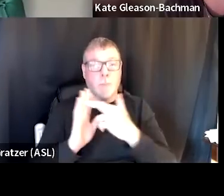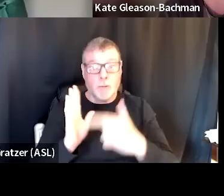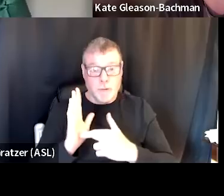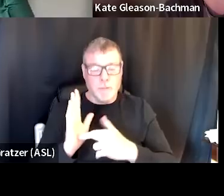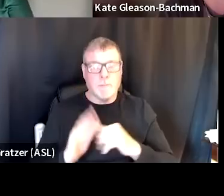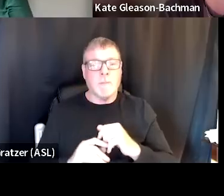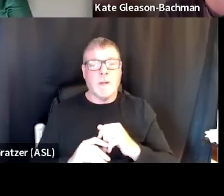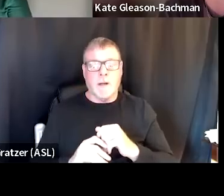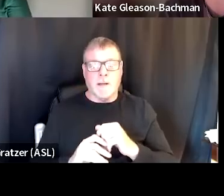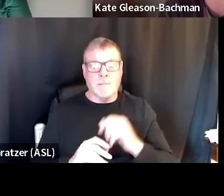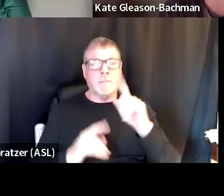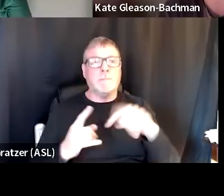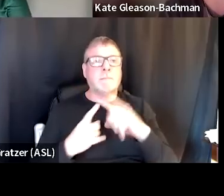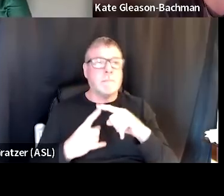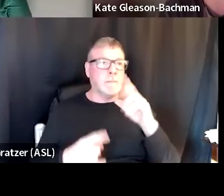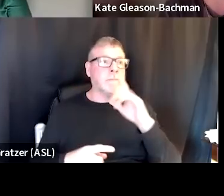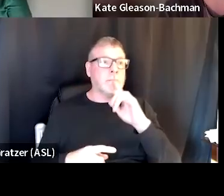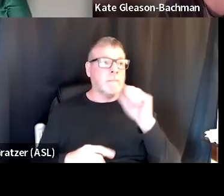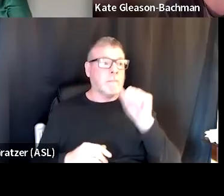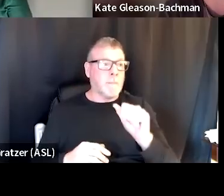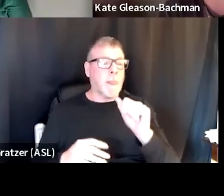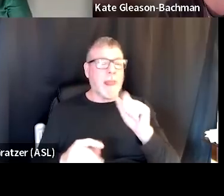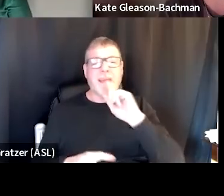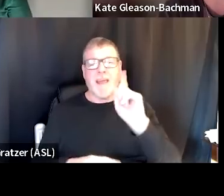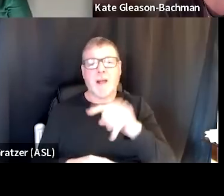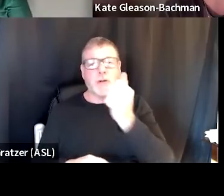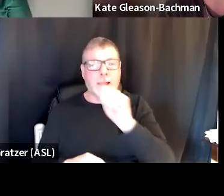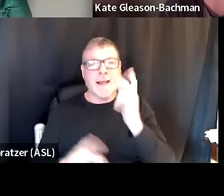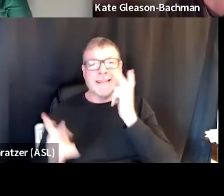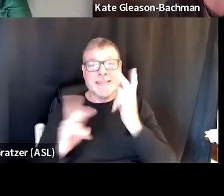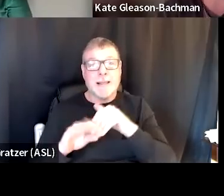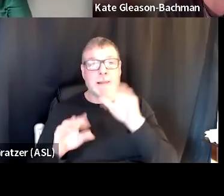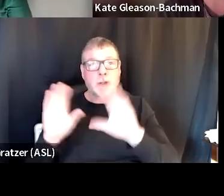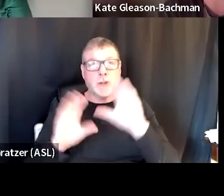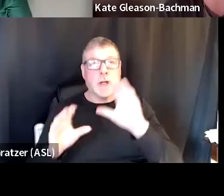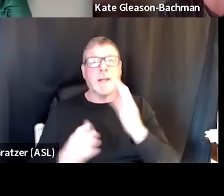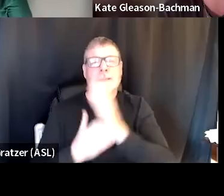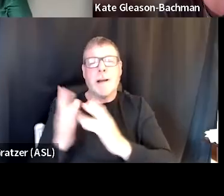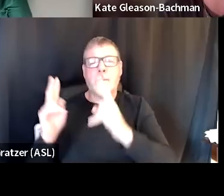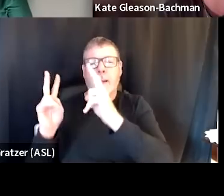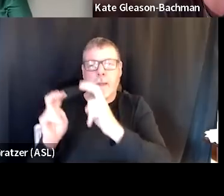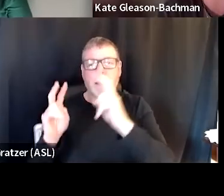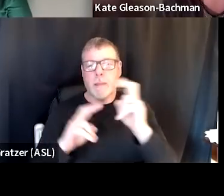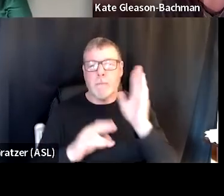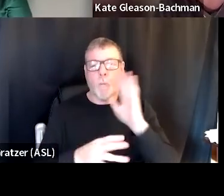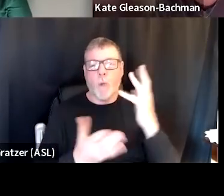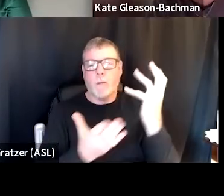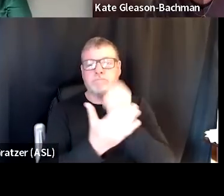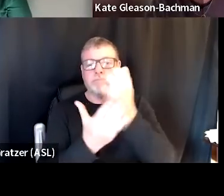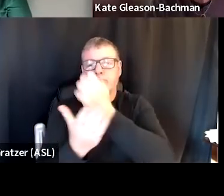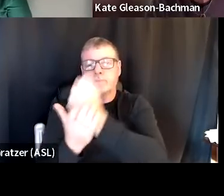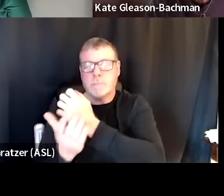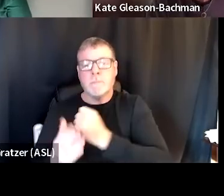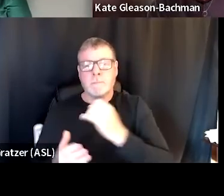registration, and then we will answer some of your questions that I've seen in the chat. There's definitely some themes, and I think we'll be capturing a lot of it in the questions